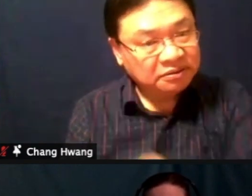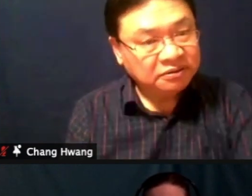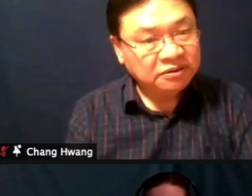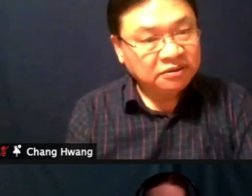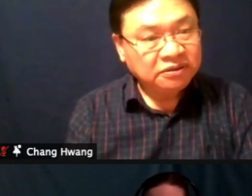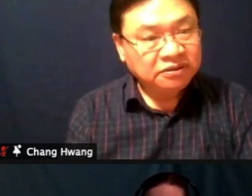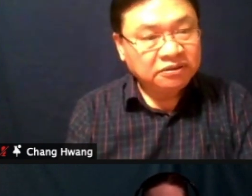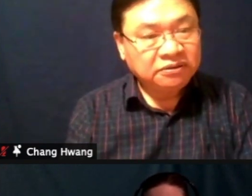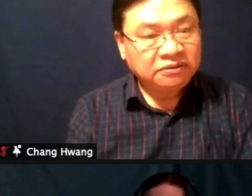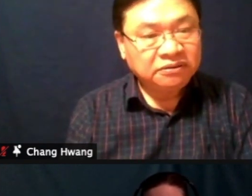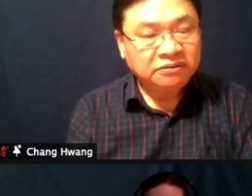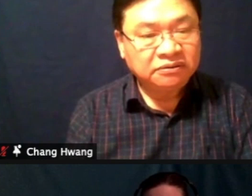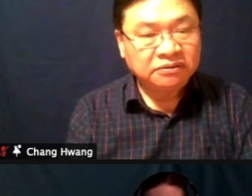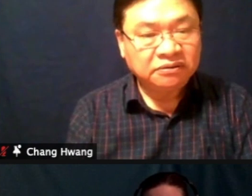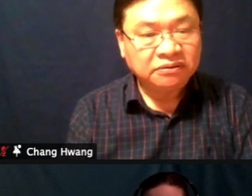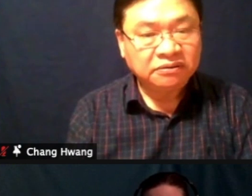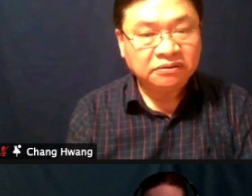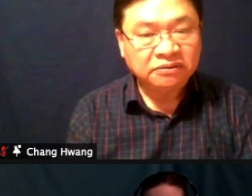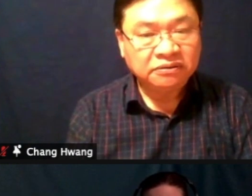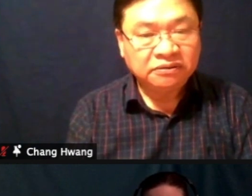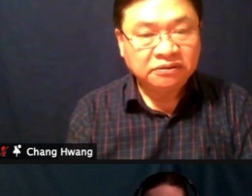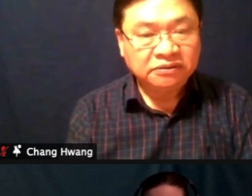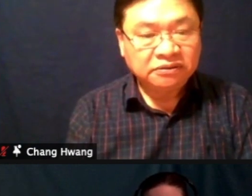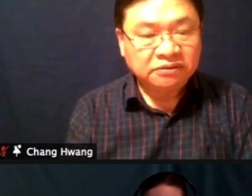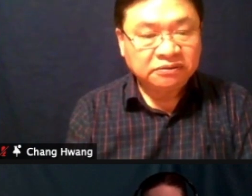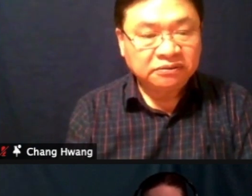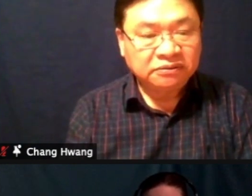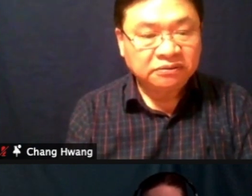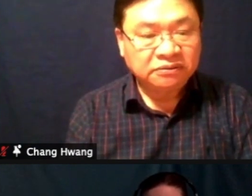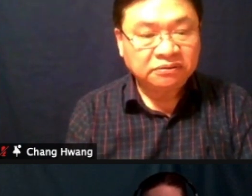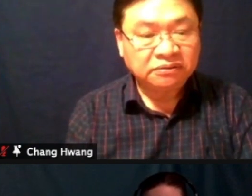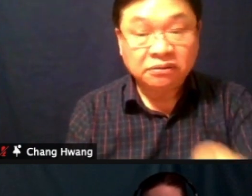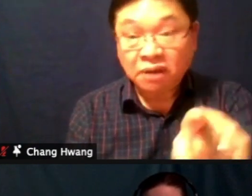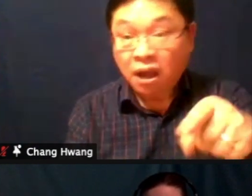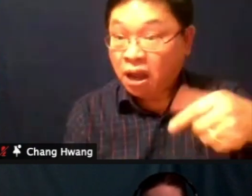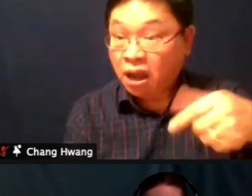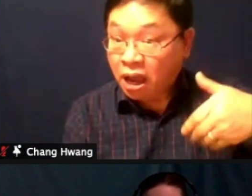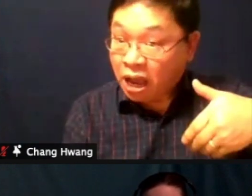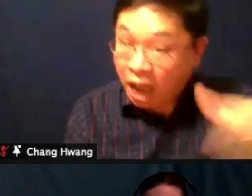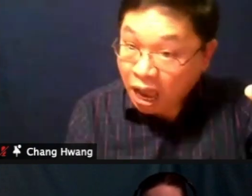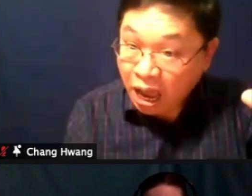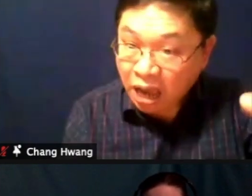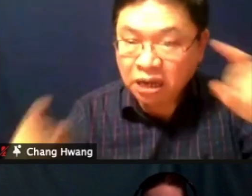Here's some other examples listed here.